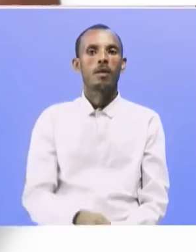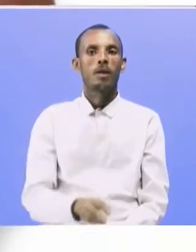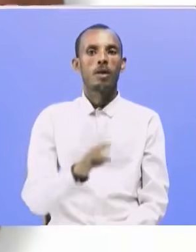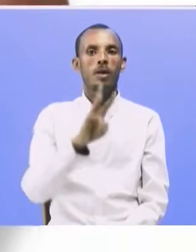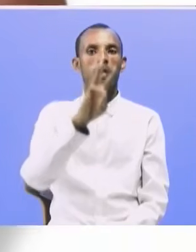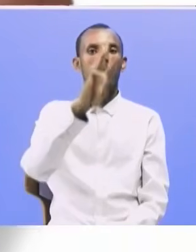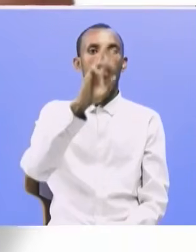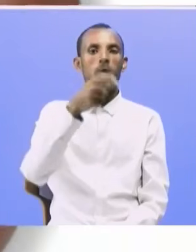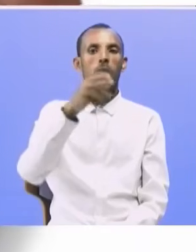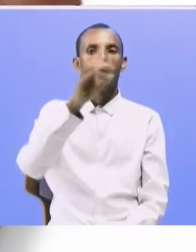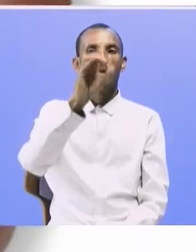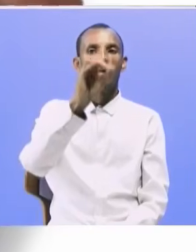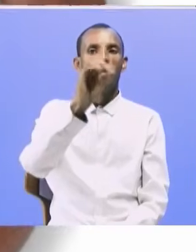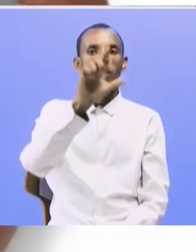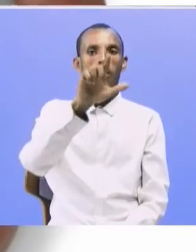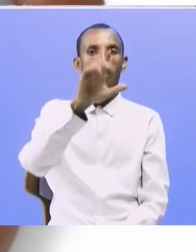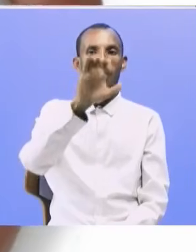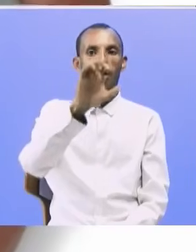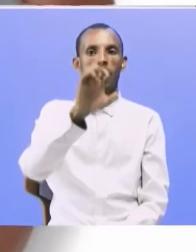The set of whole numbers